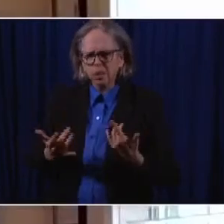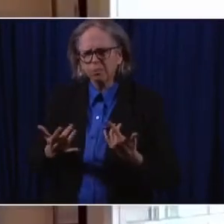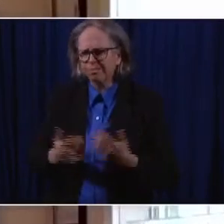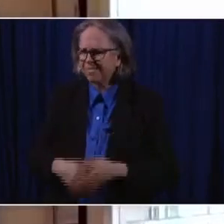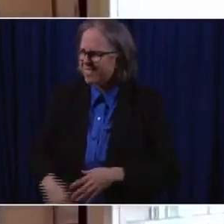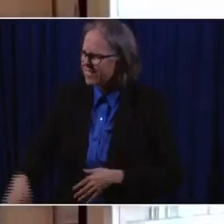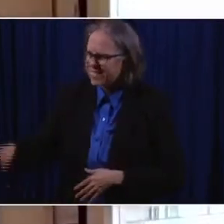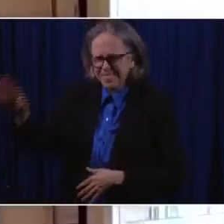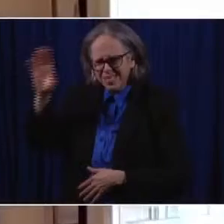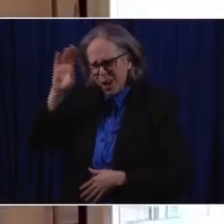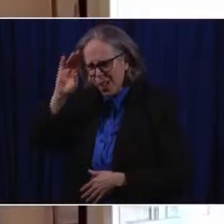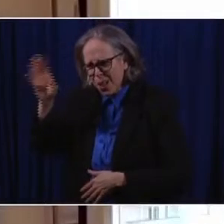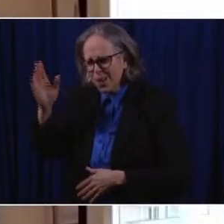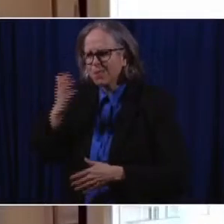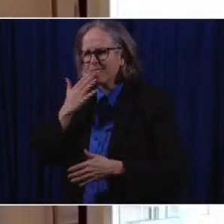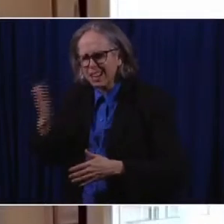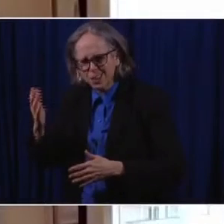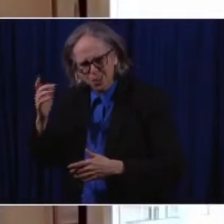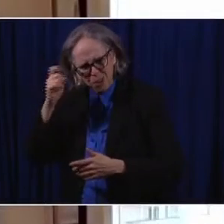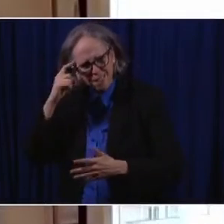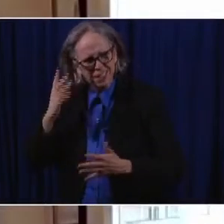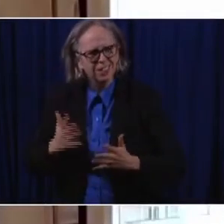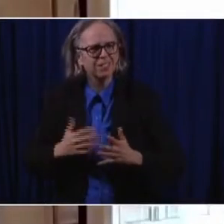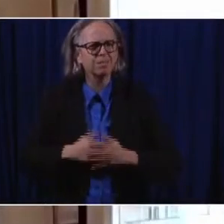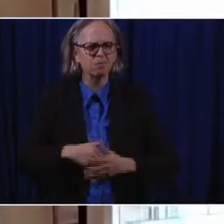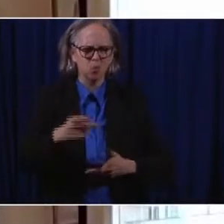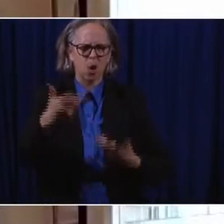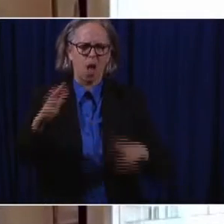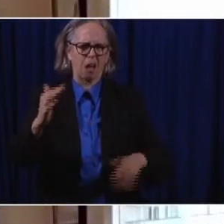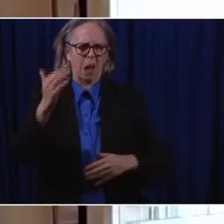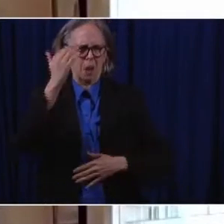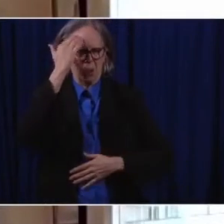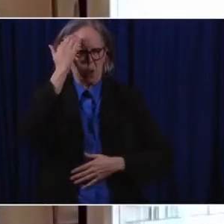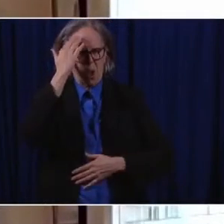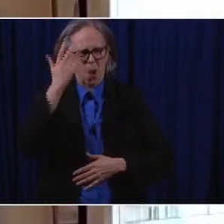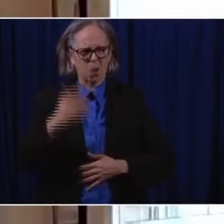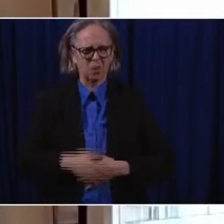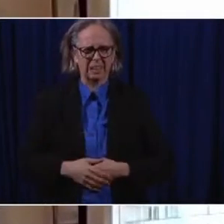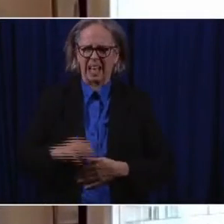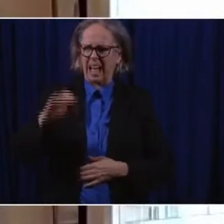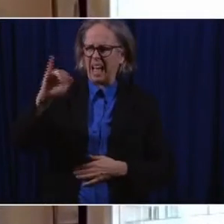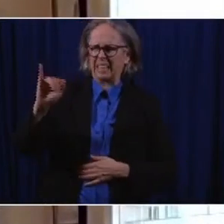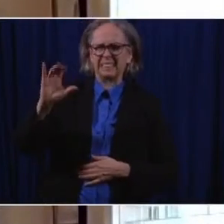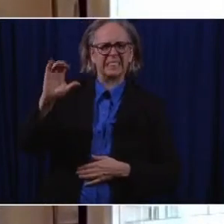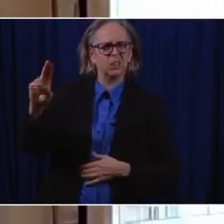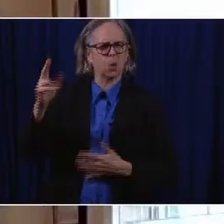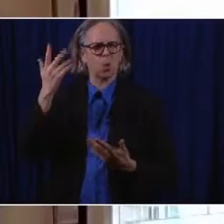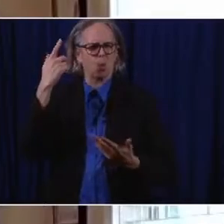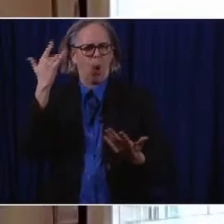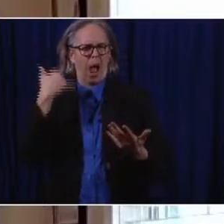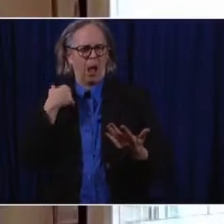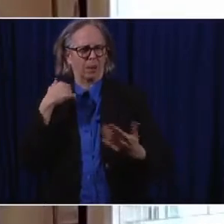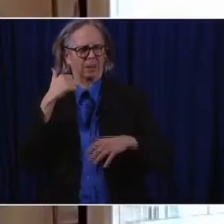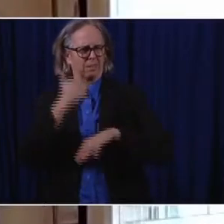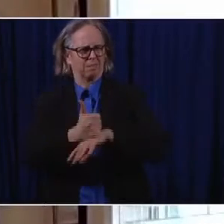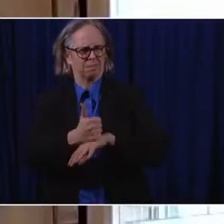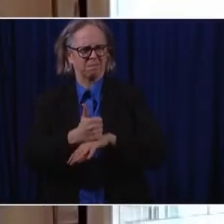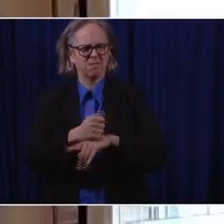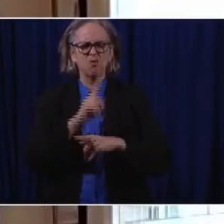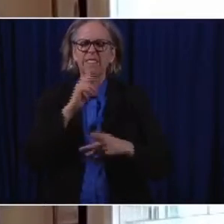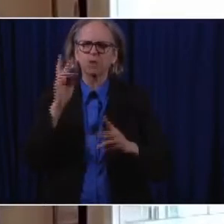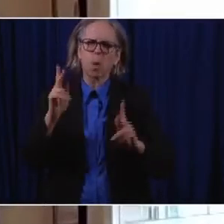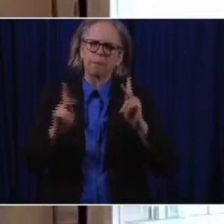many people know, our ICUs are the place in our hospitals where we care for our sickest